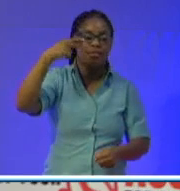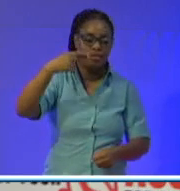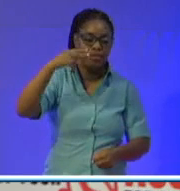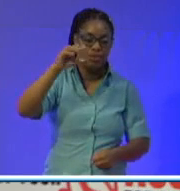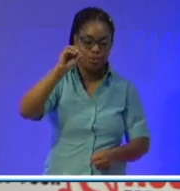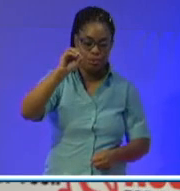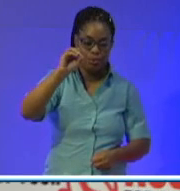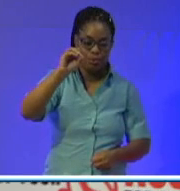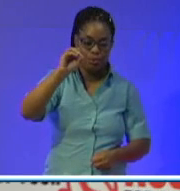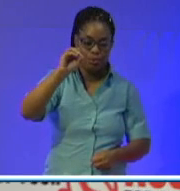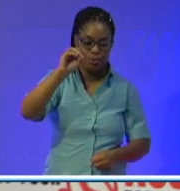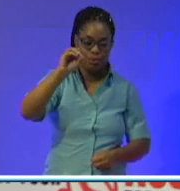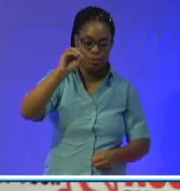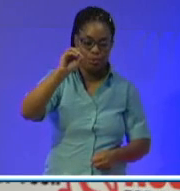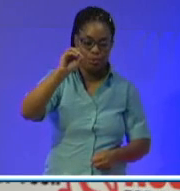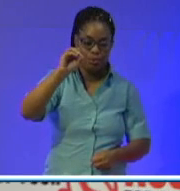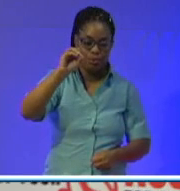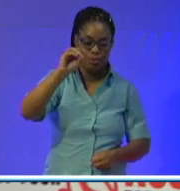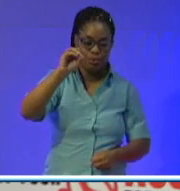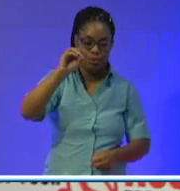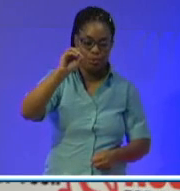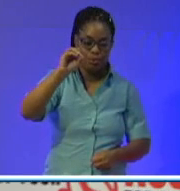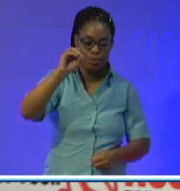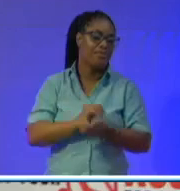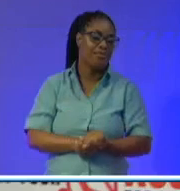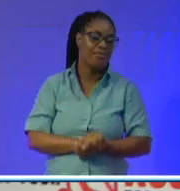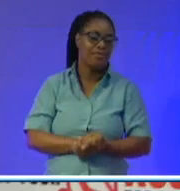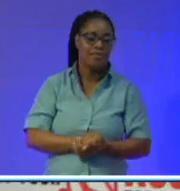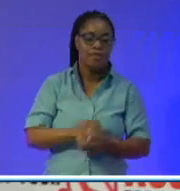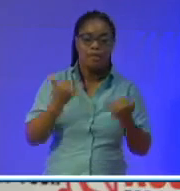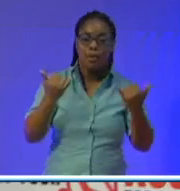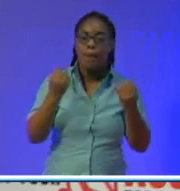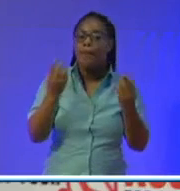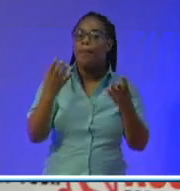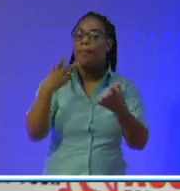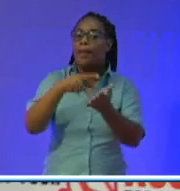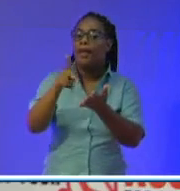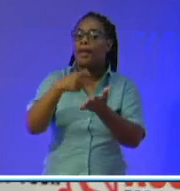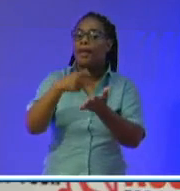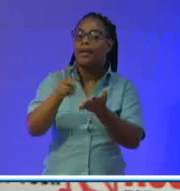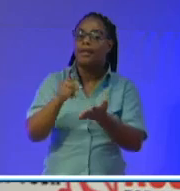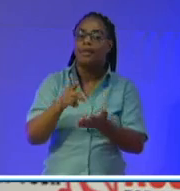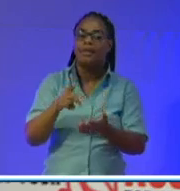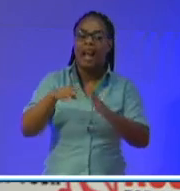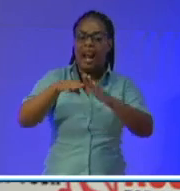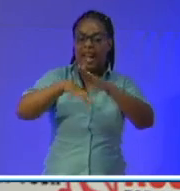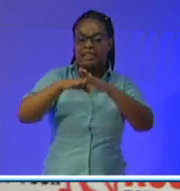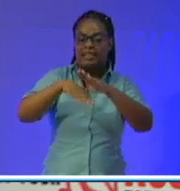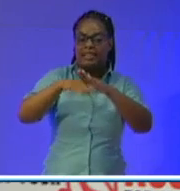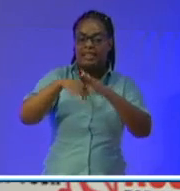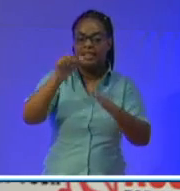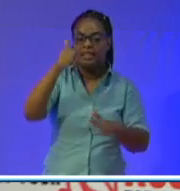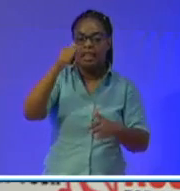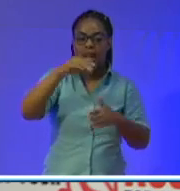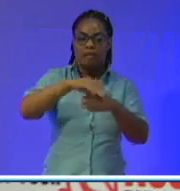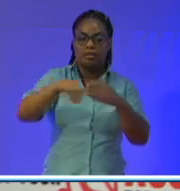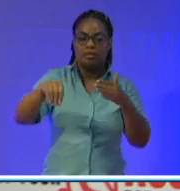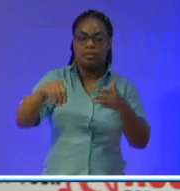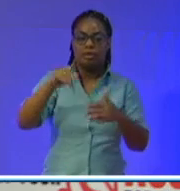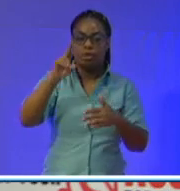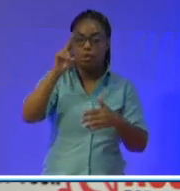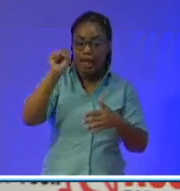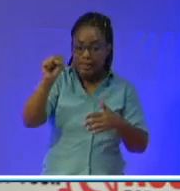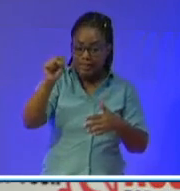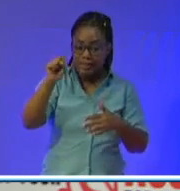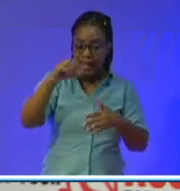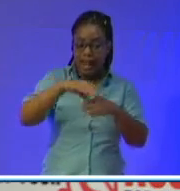I think the last time I checked on the price, they were under about $10 US for one. So that's what we would pay, but